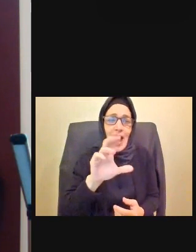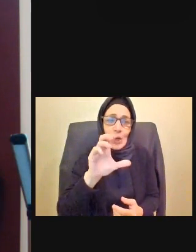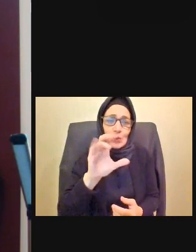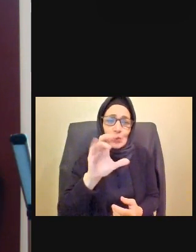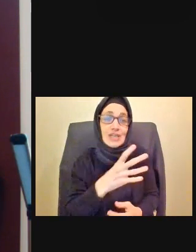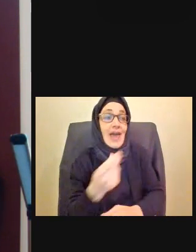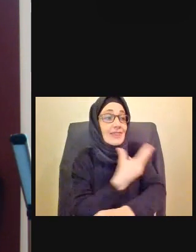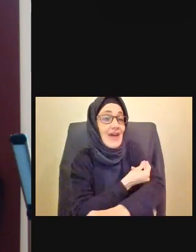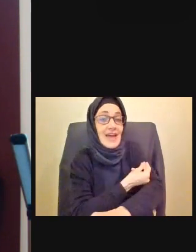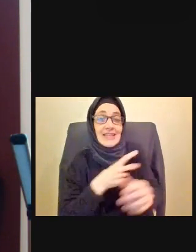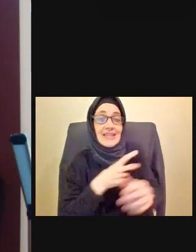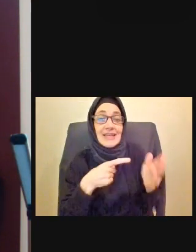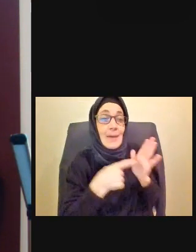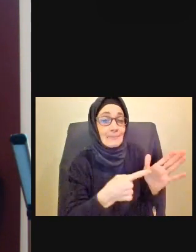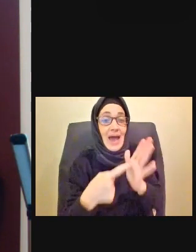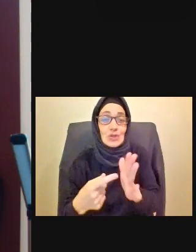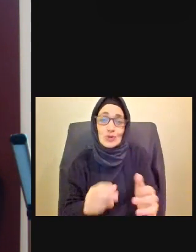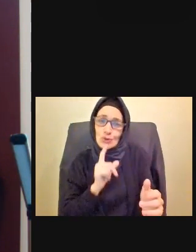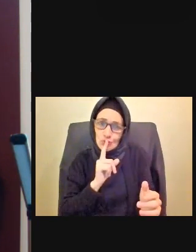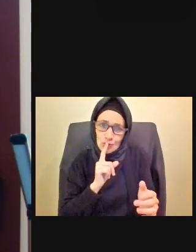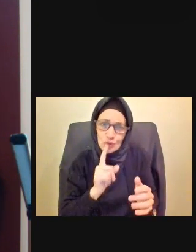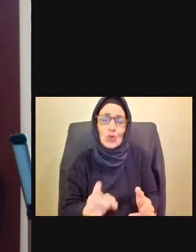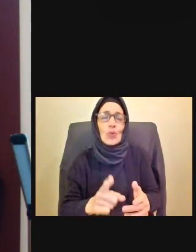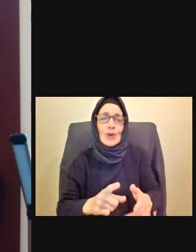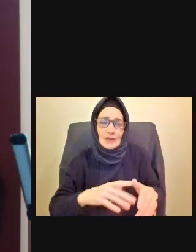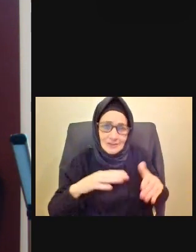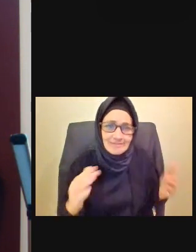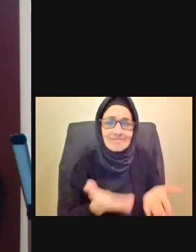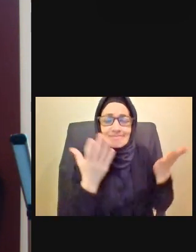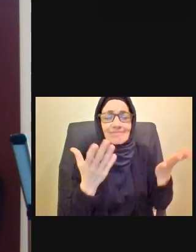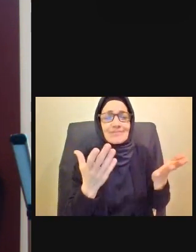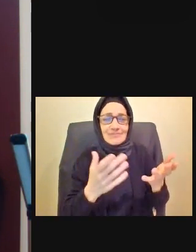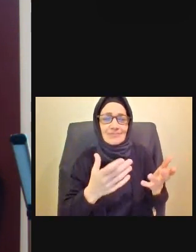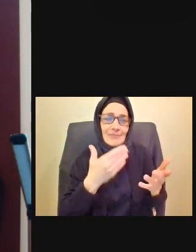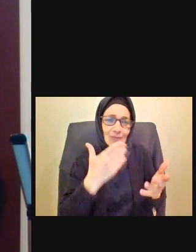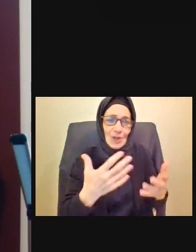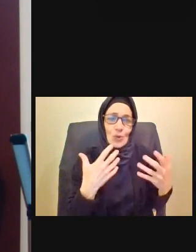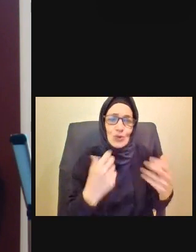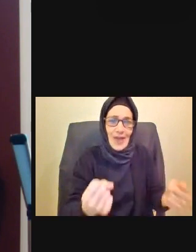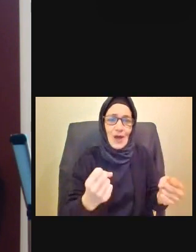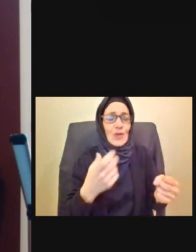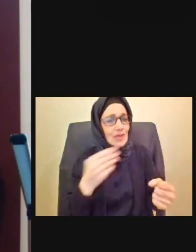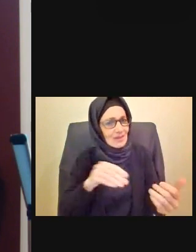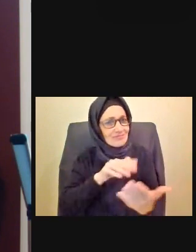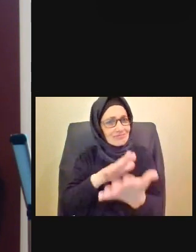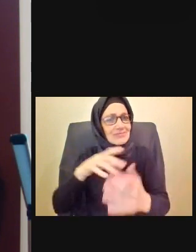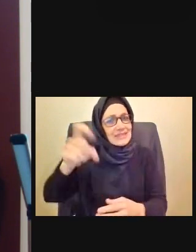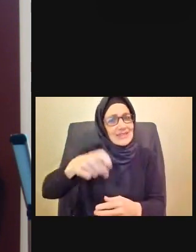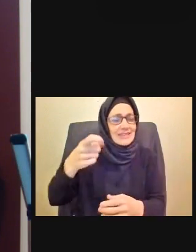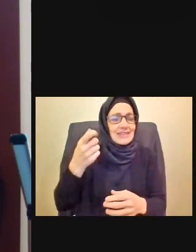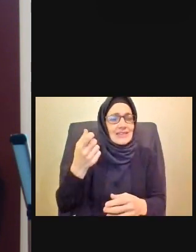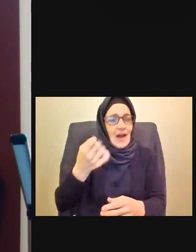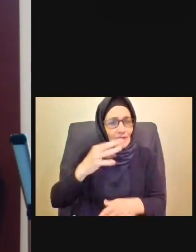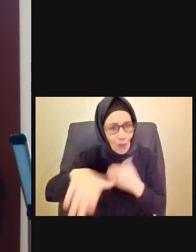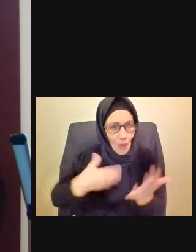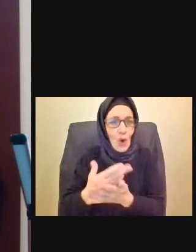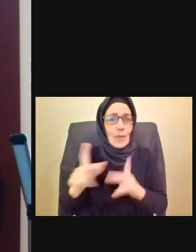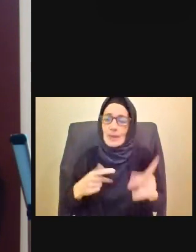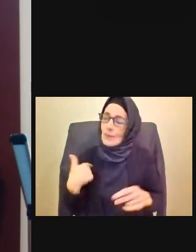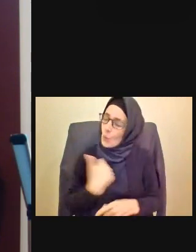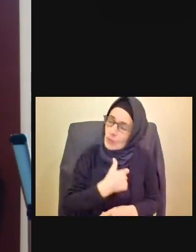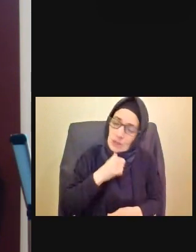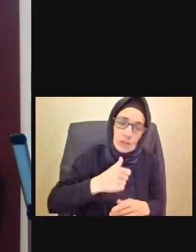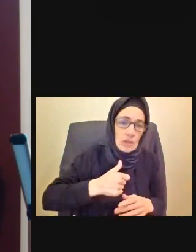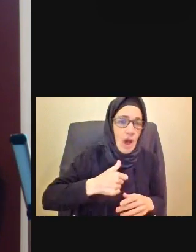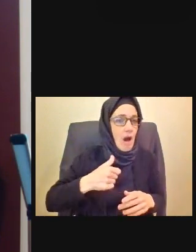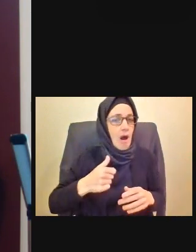of Americans all over our nation. We're still not done with this fight against this pandemic, and I'm so proud to